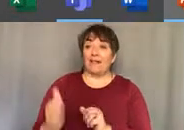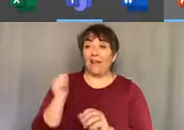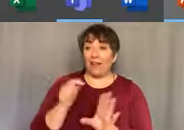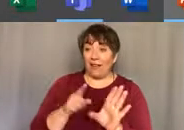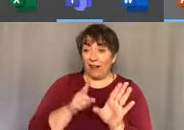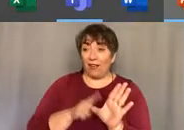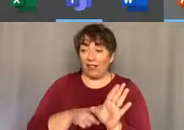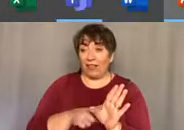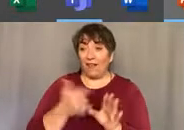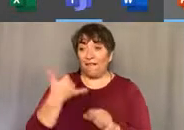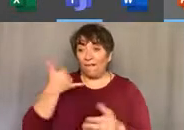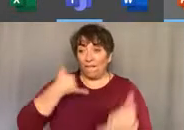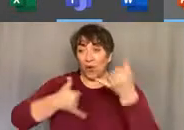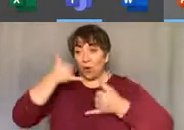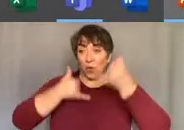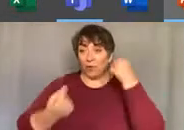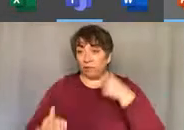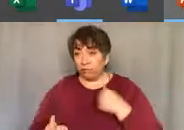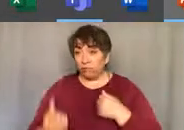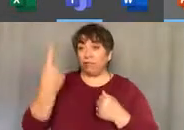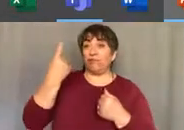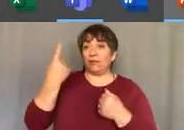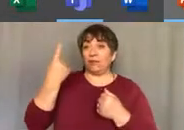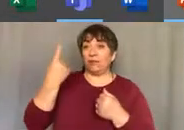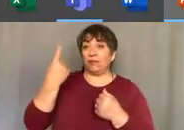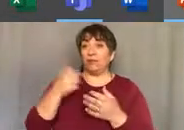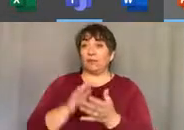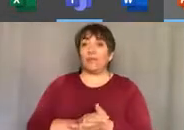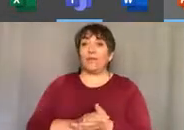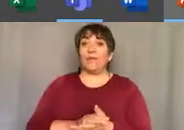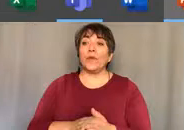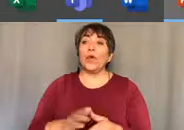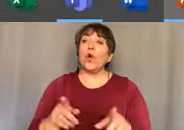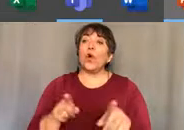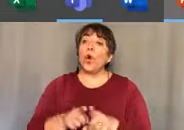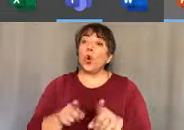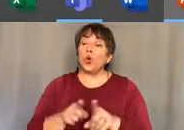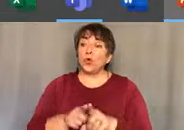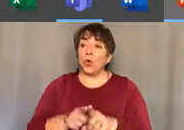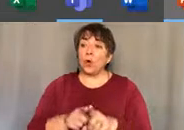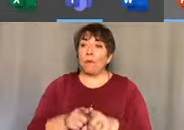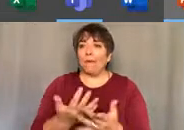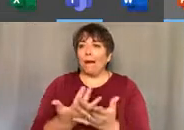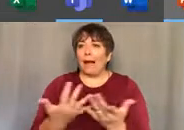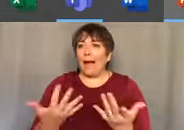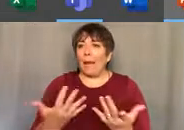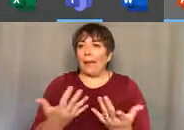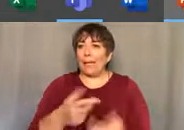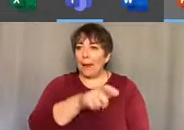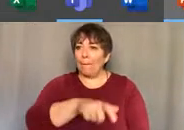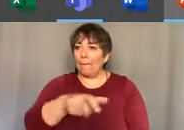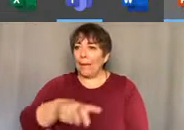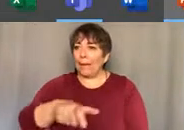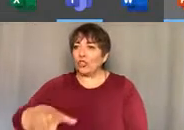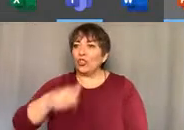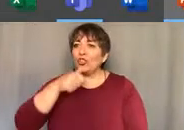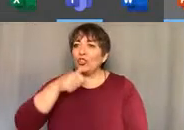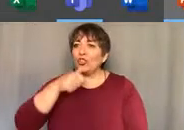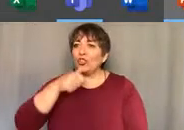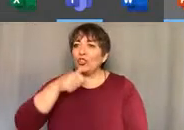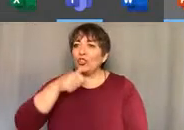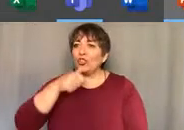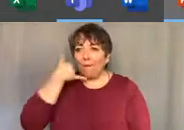prior year. We increased our patient population available to utilise the medicines order line to new